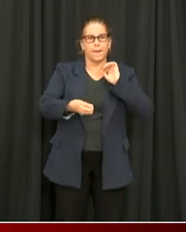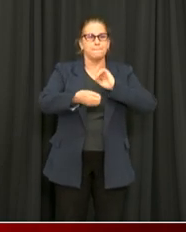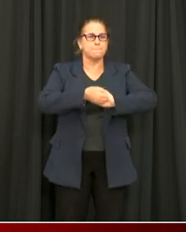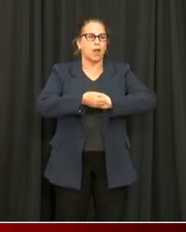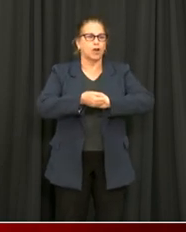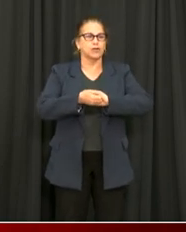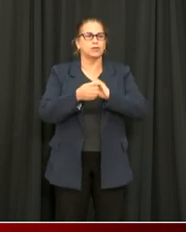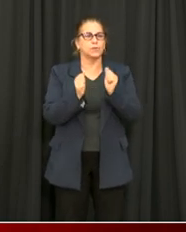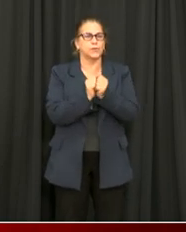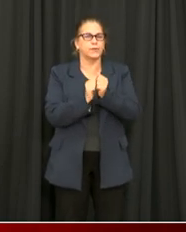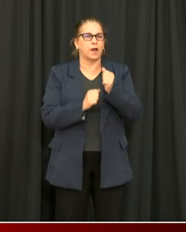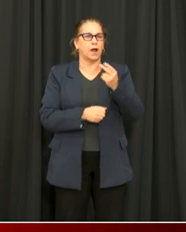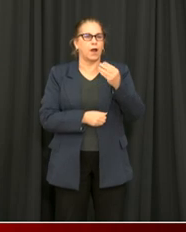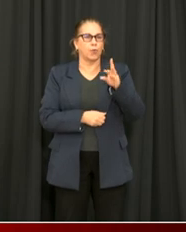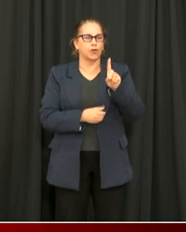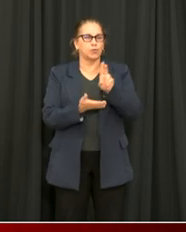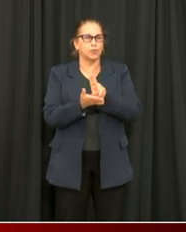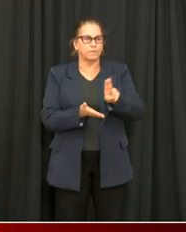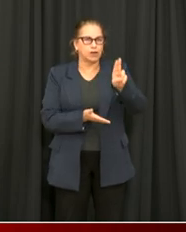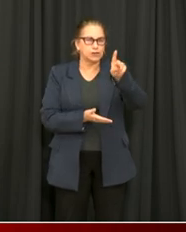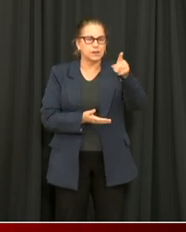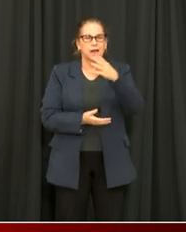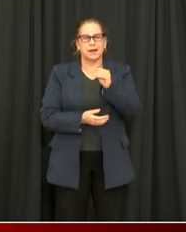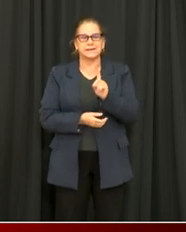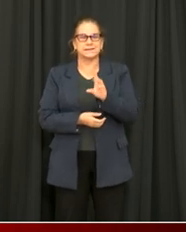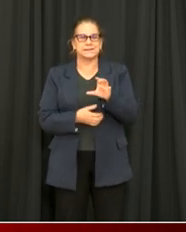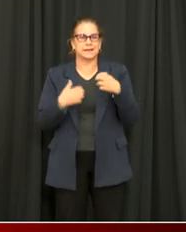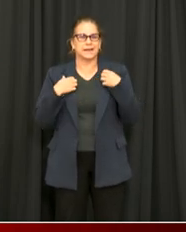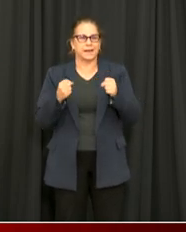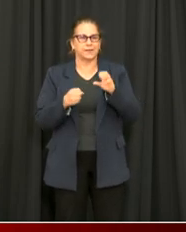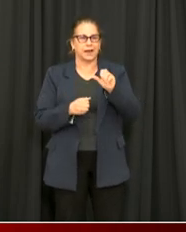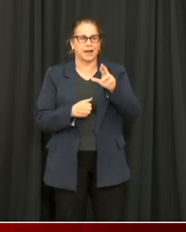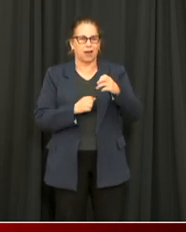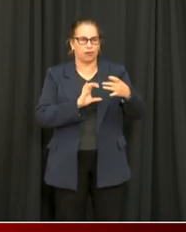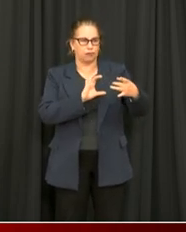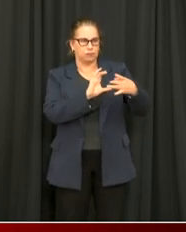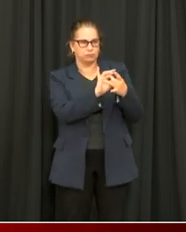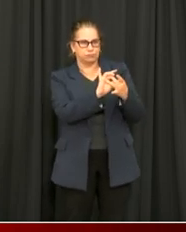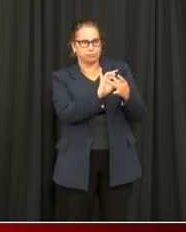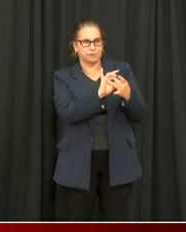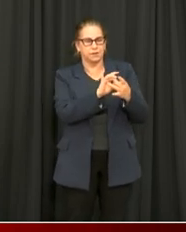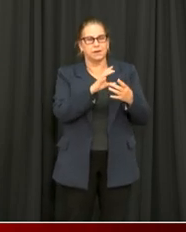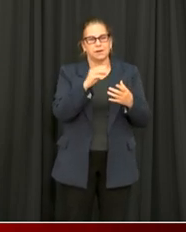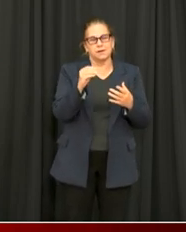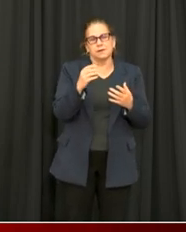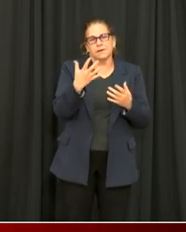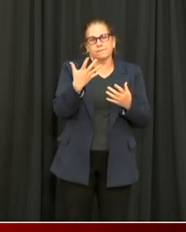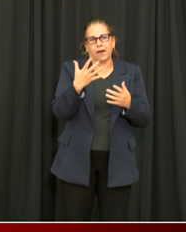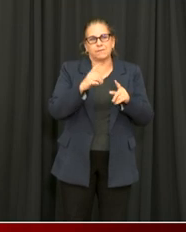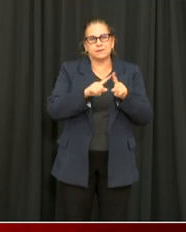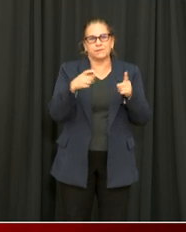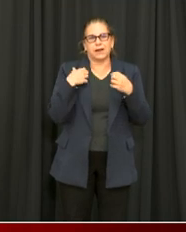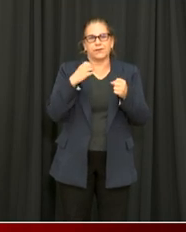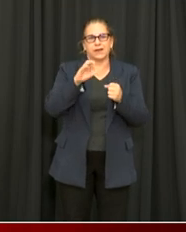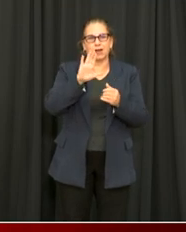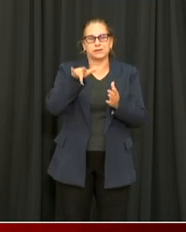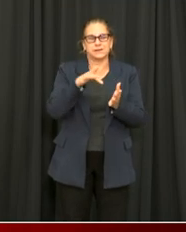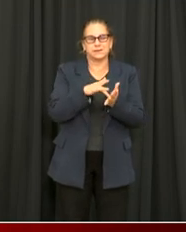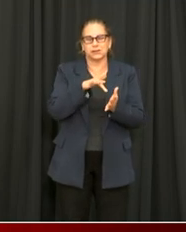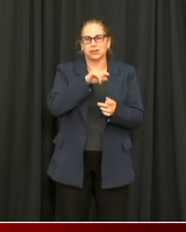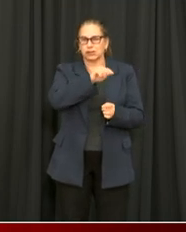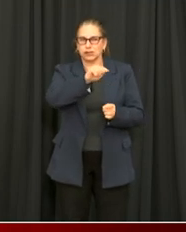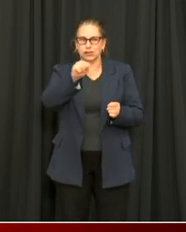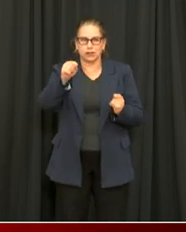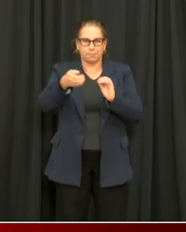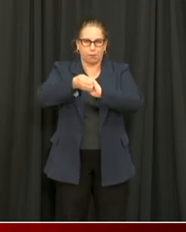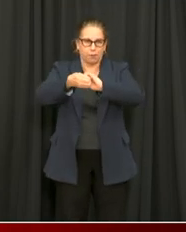DC Health to create 5 centers of excellence that really focus on health services and health